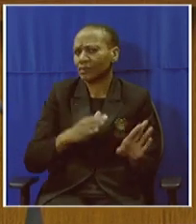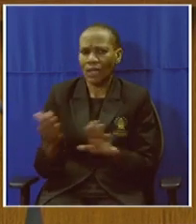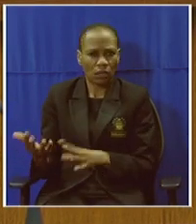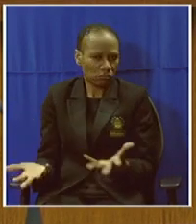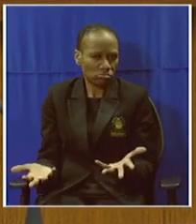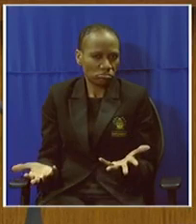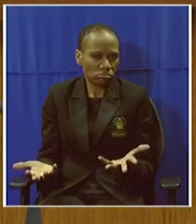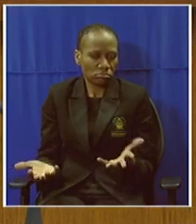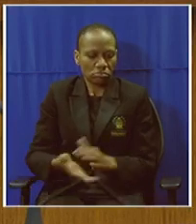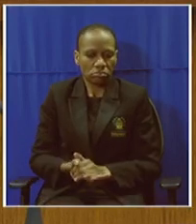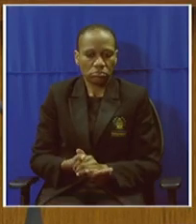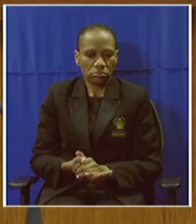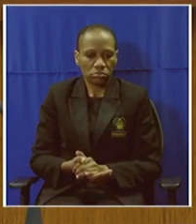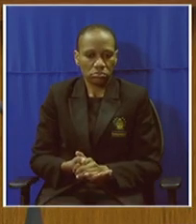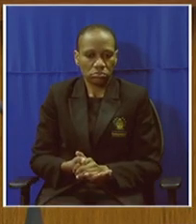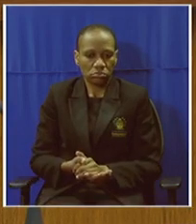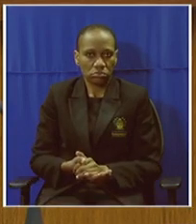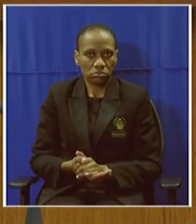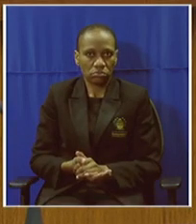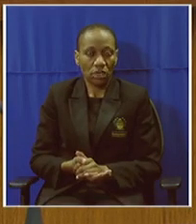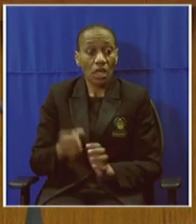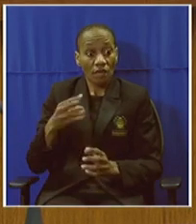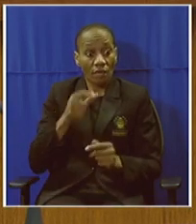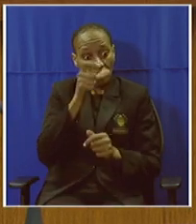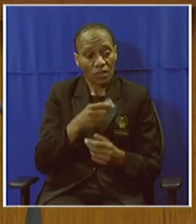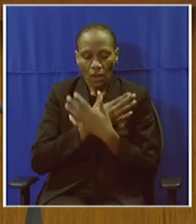Those whom God loved die young.